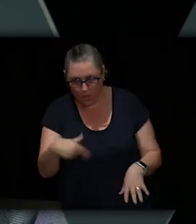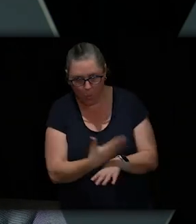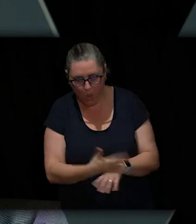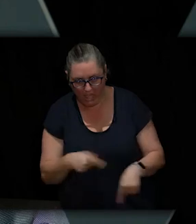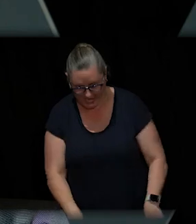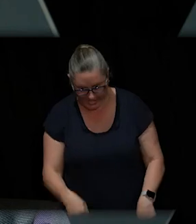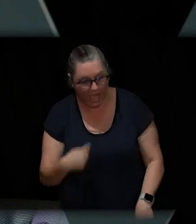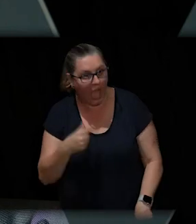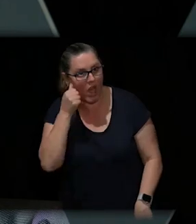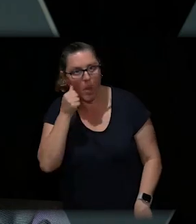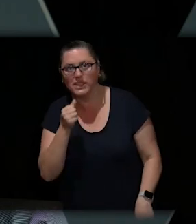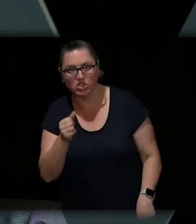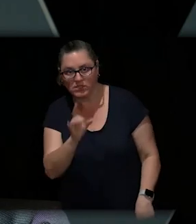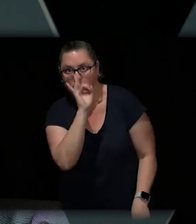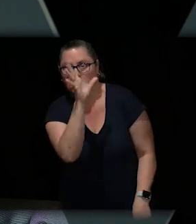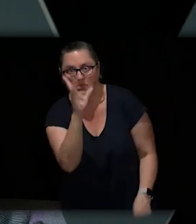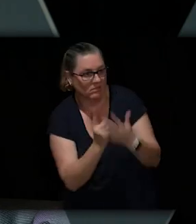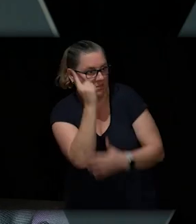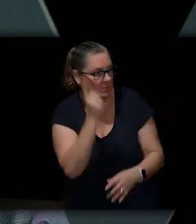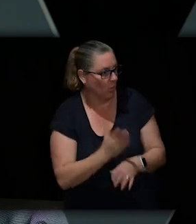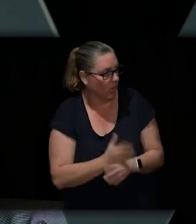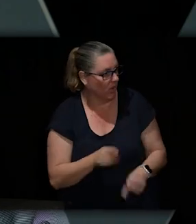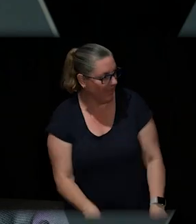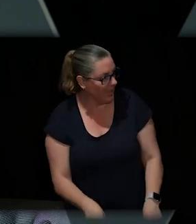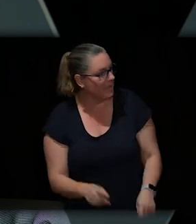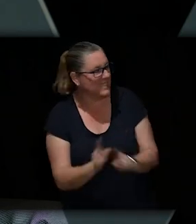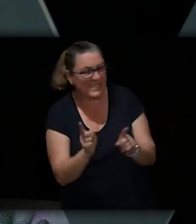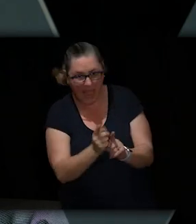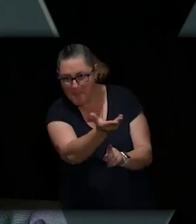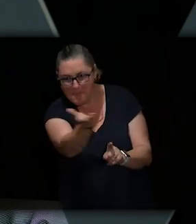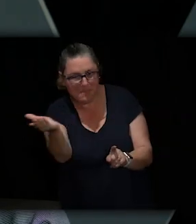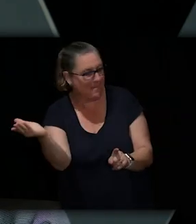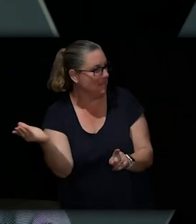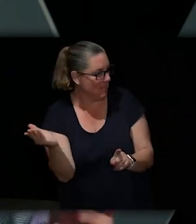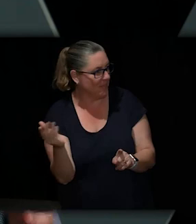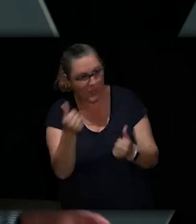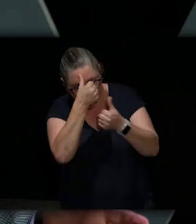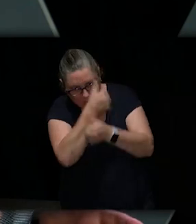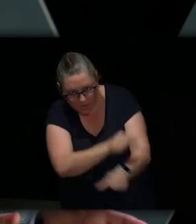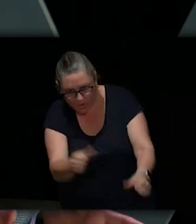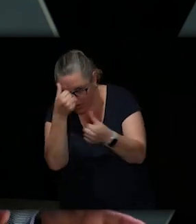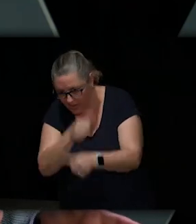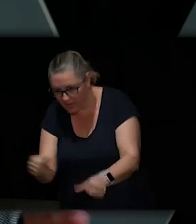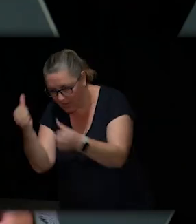into it. But the truth is everybody in a way fell into it or lucked into it. And as you get to know them better, you realize, yeah, they're